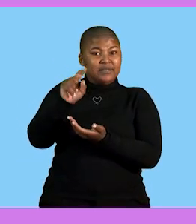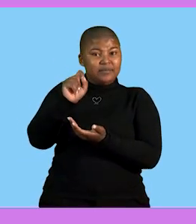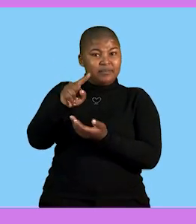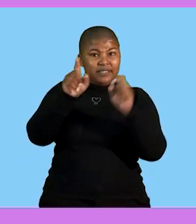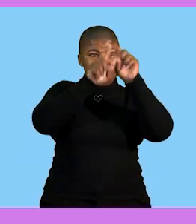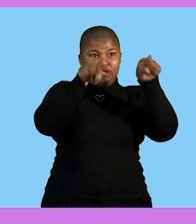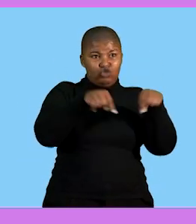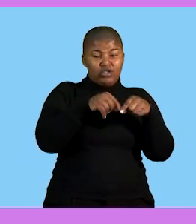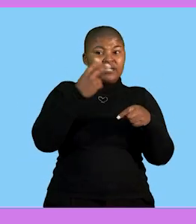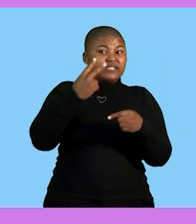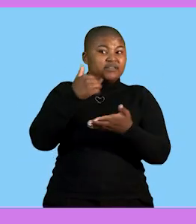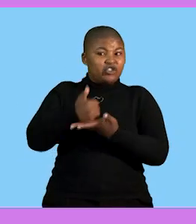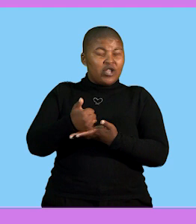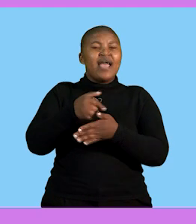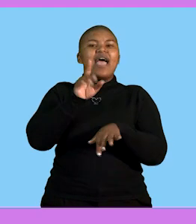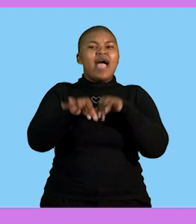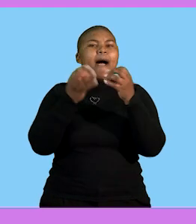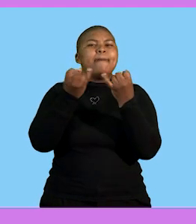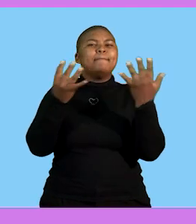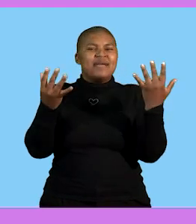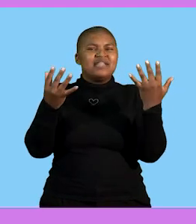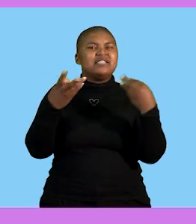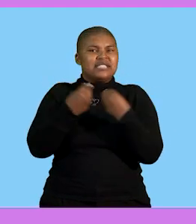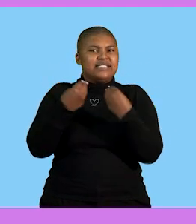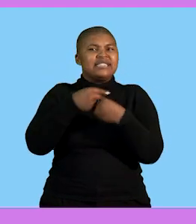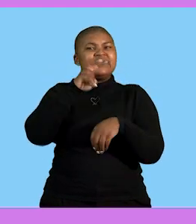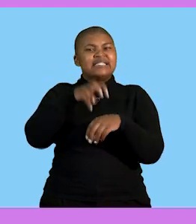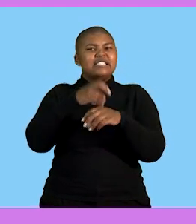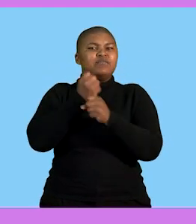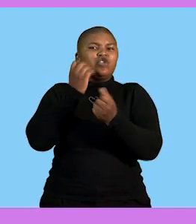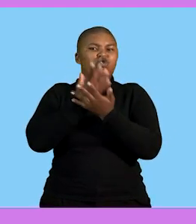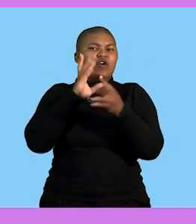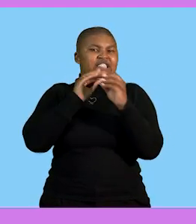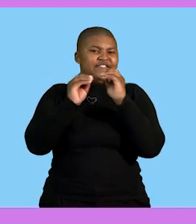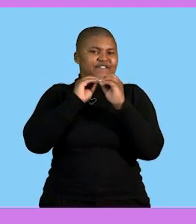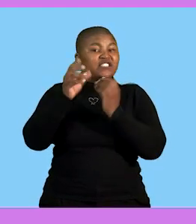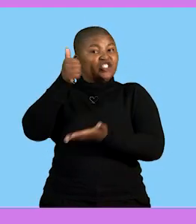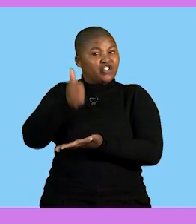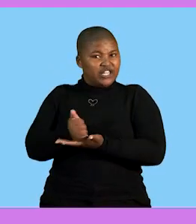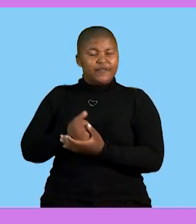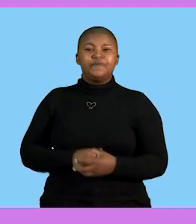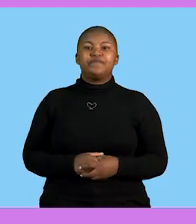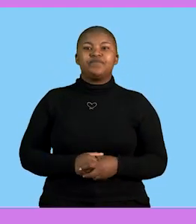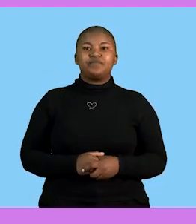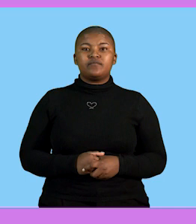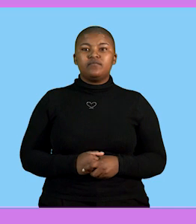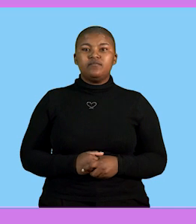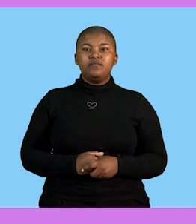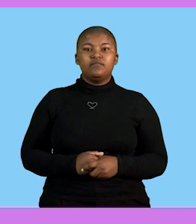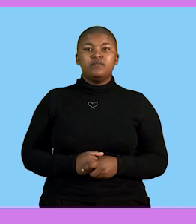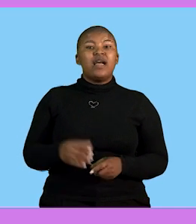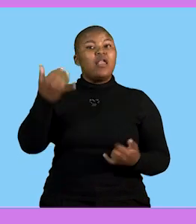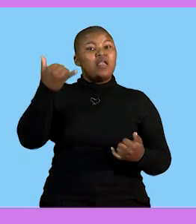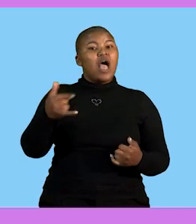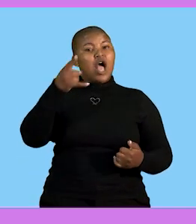it is shown on this picture. Indicate the number of pieces needed to assemble the chair. So